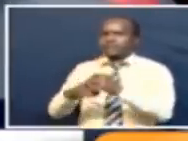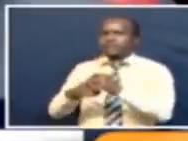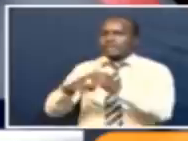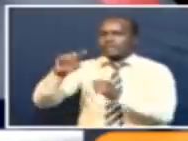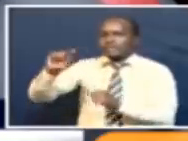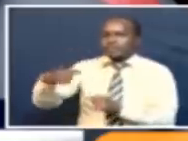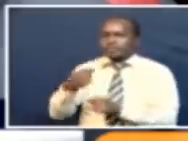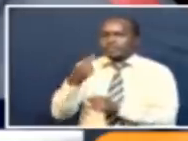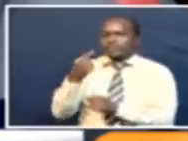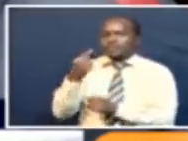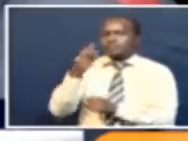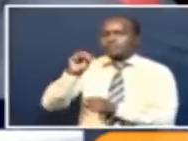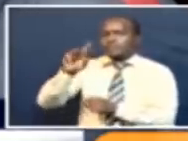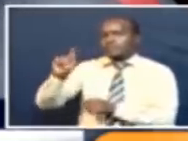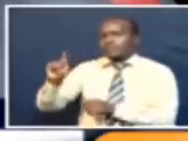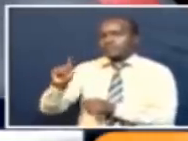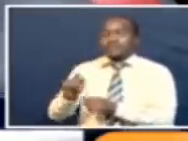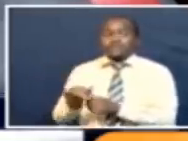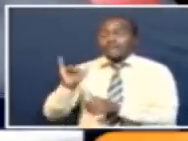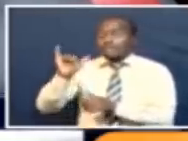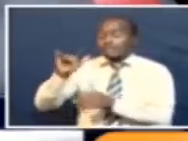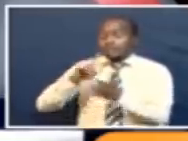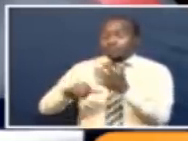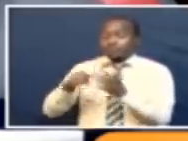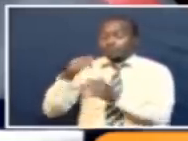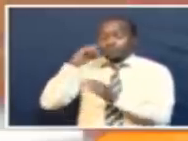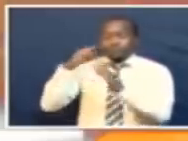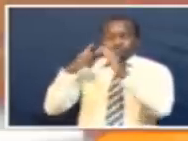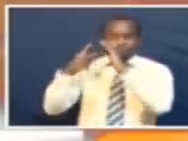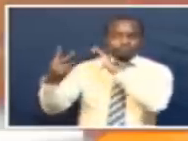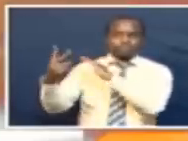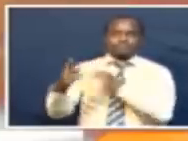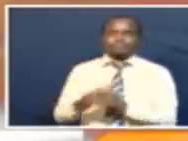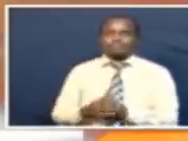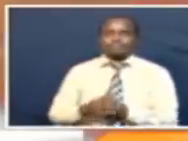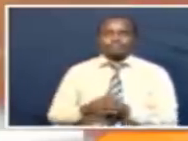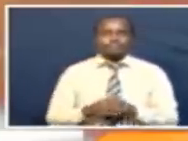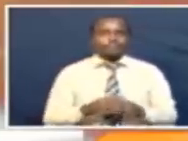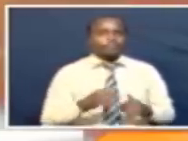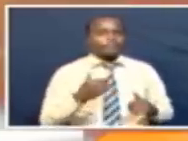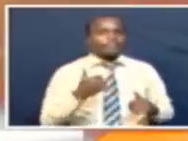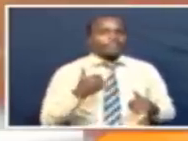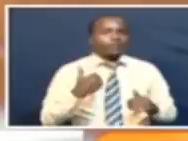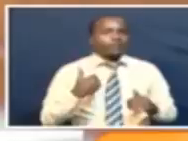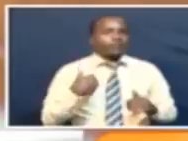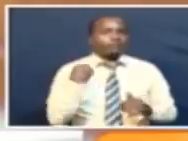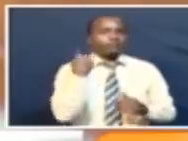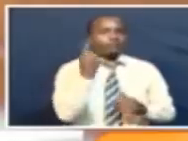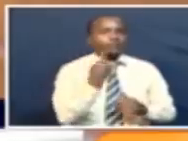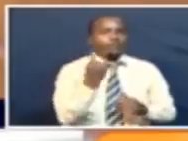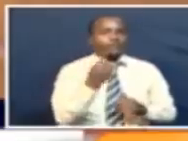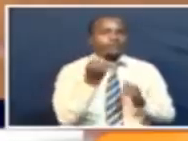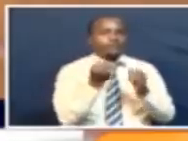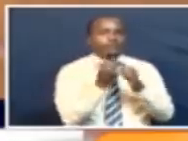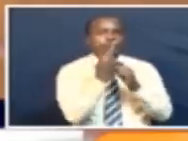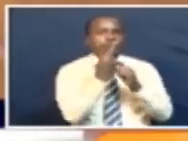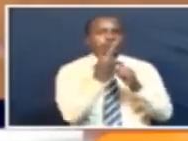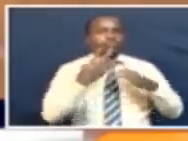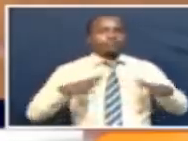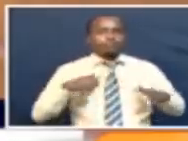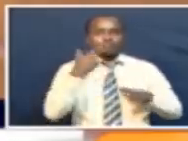700,000 metric tons. That was what was envisaged. We have only 12 millers who are